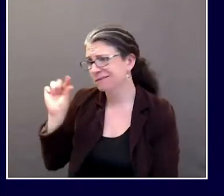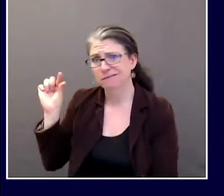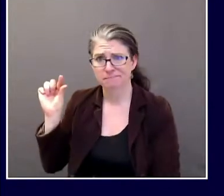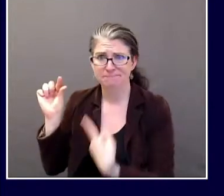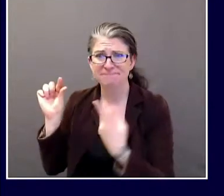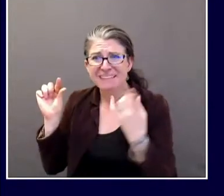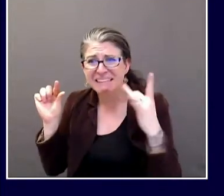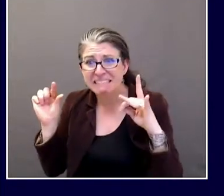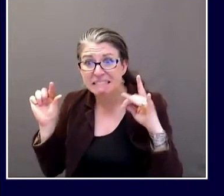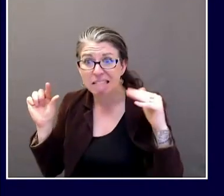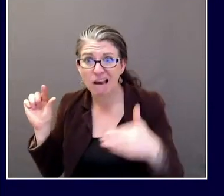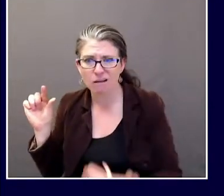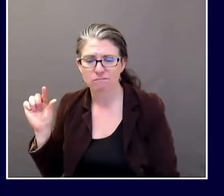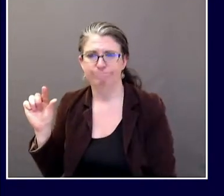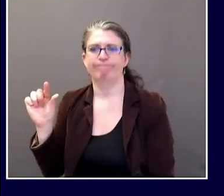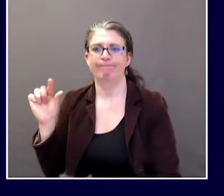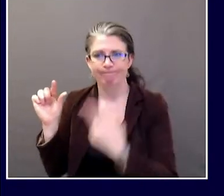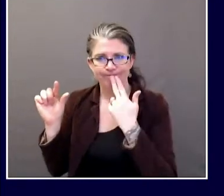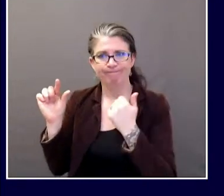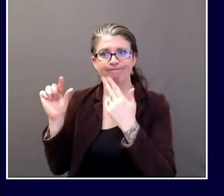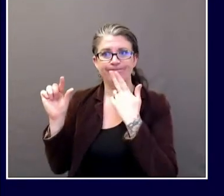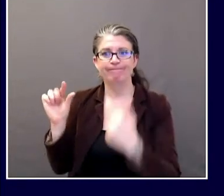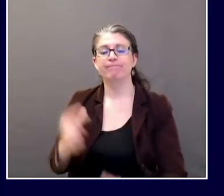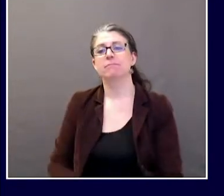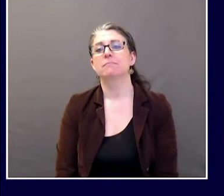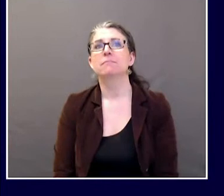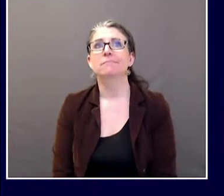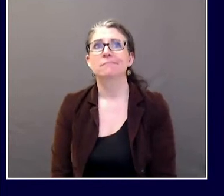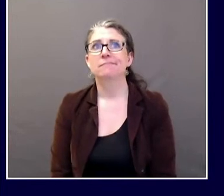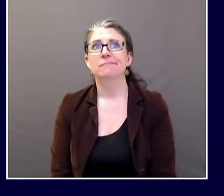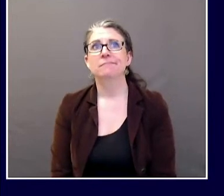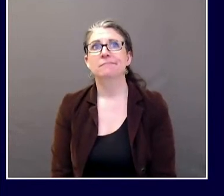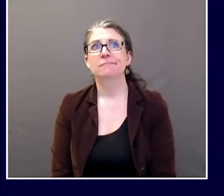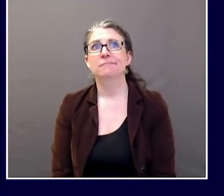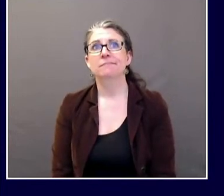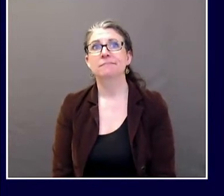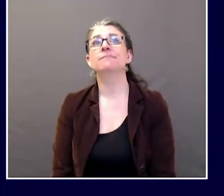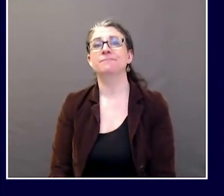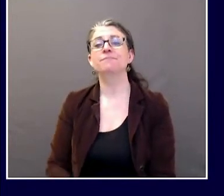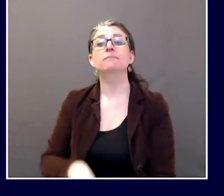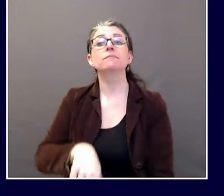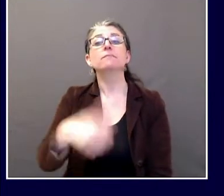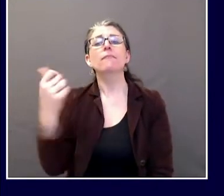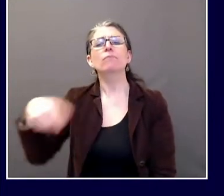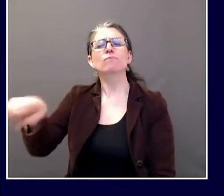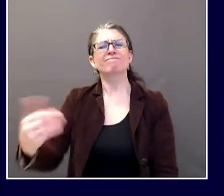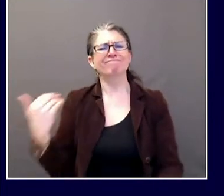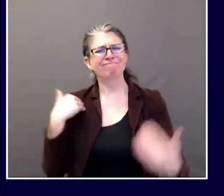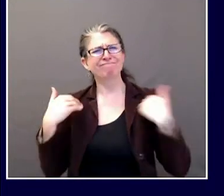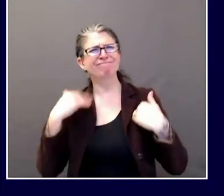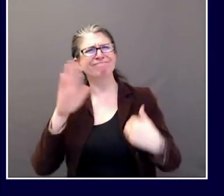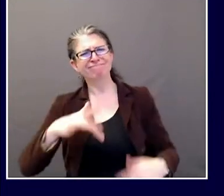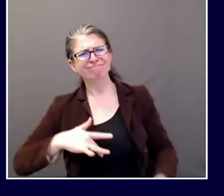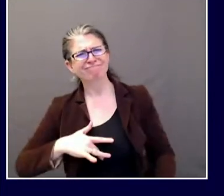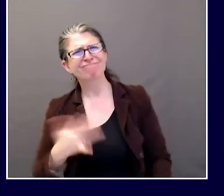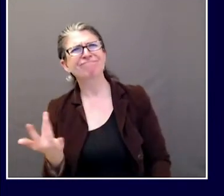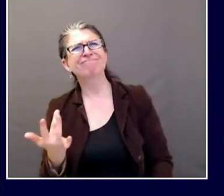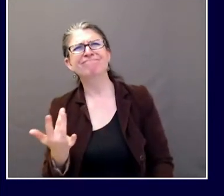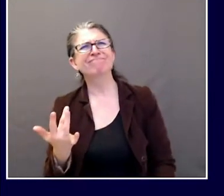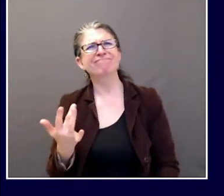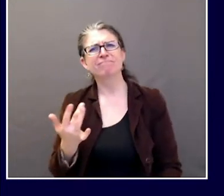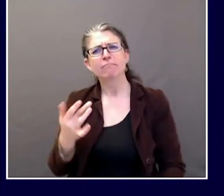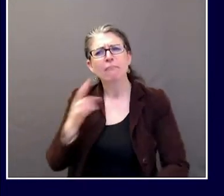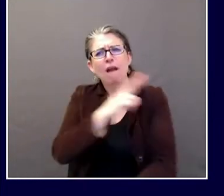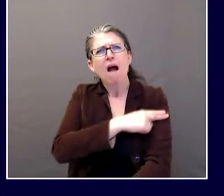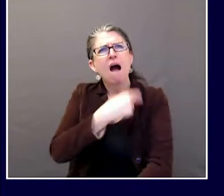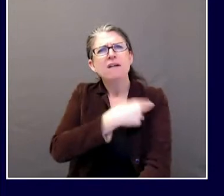Another question that's come into us is, why don't all hospitals have a way to register and get in the queue? Once again,